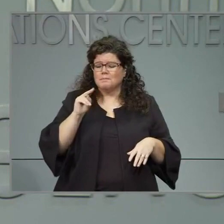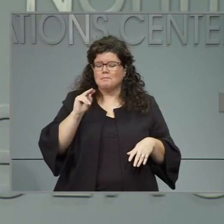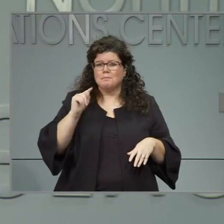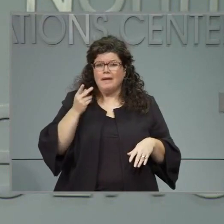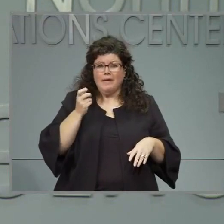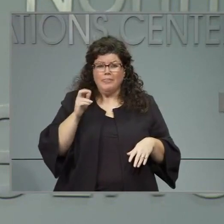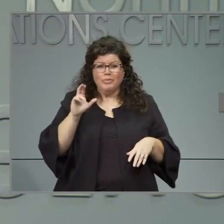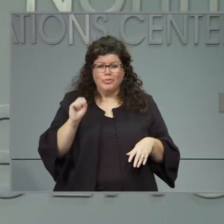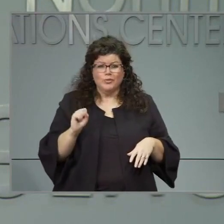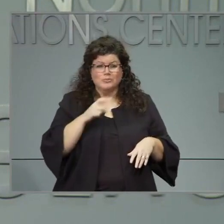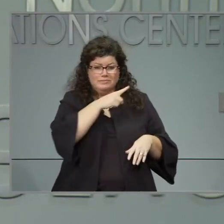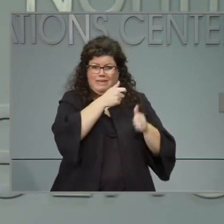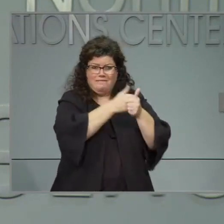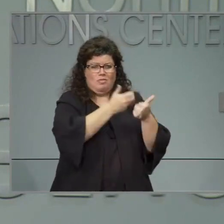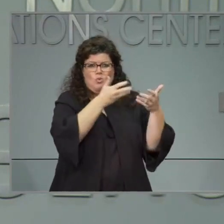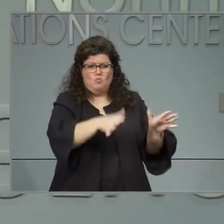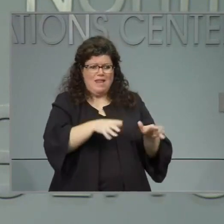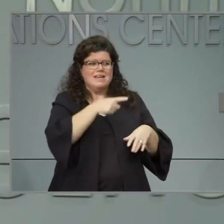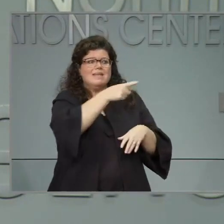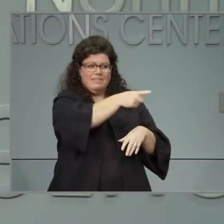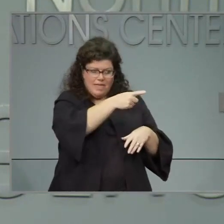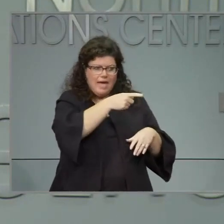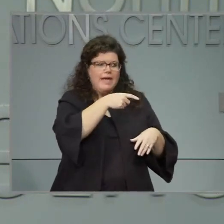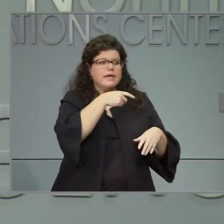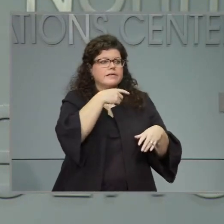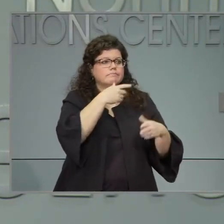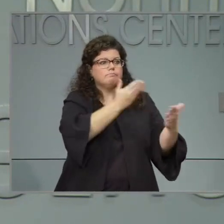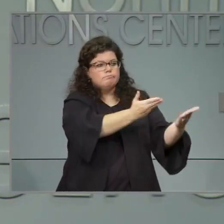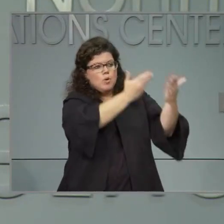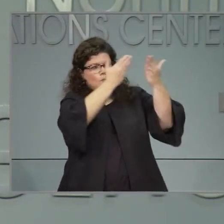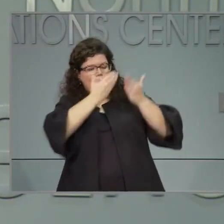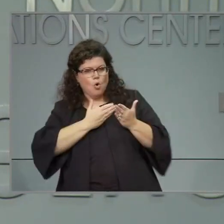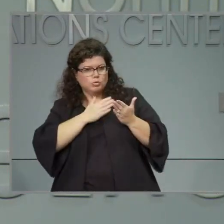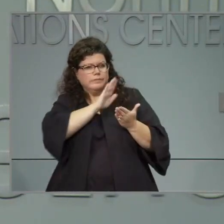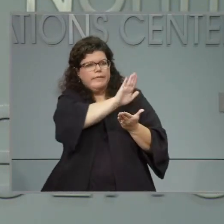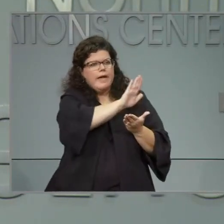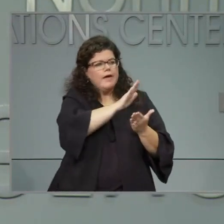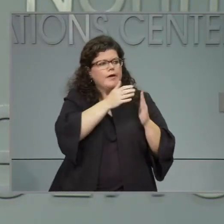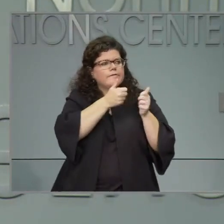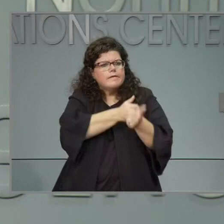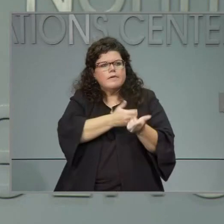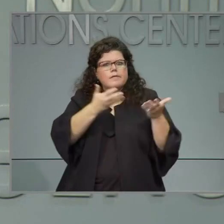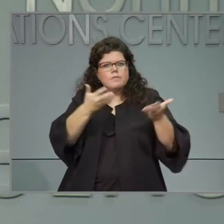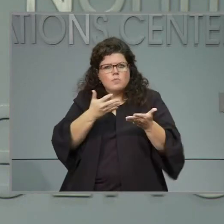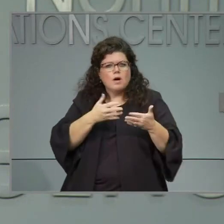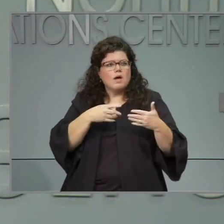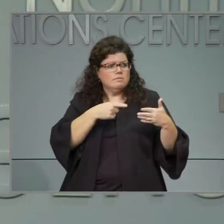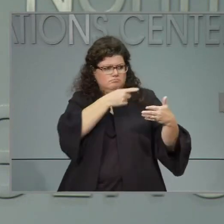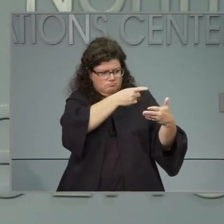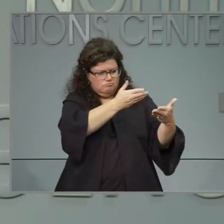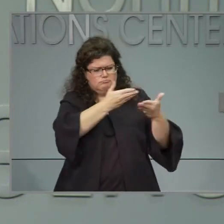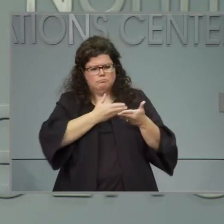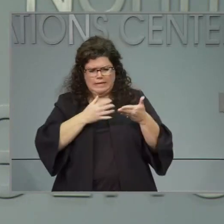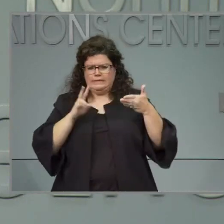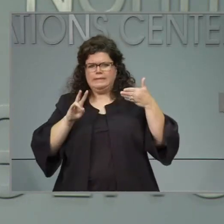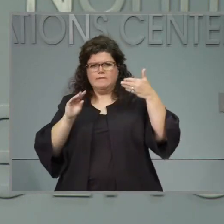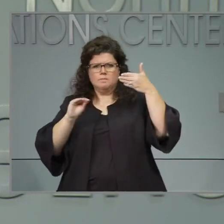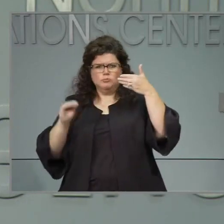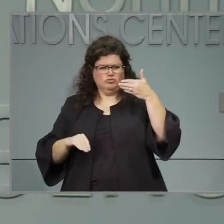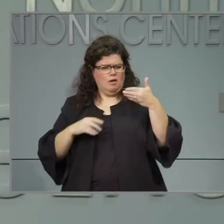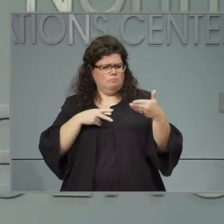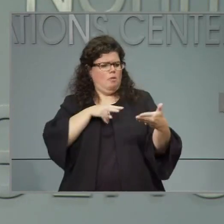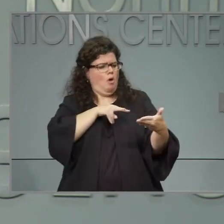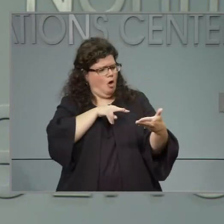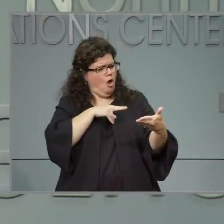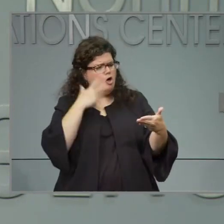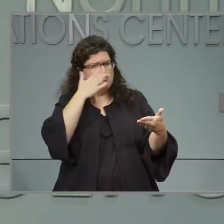they presented was around that figure, and it looked good and it looked safe for everyone. And I think